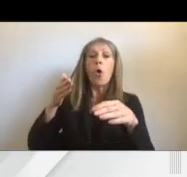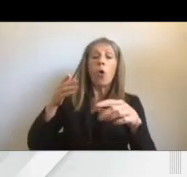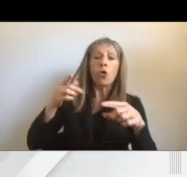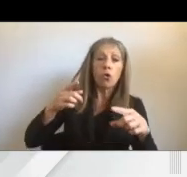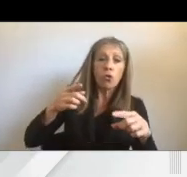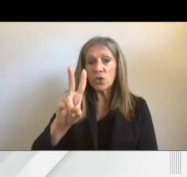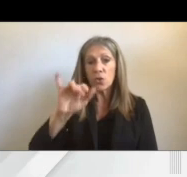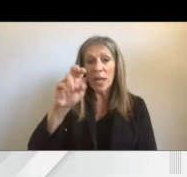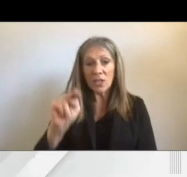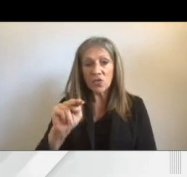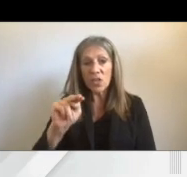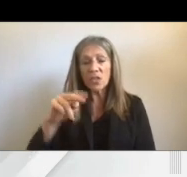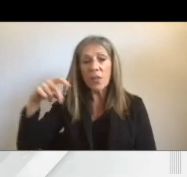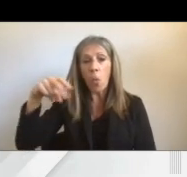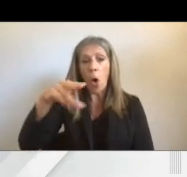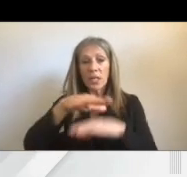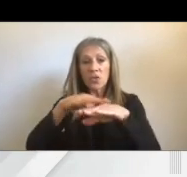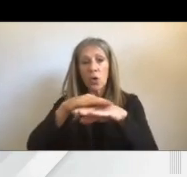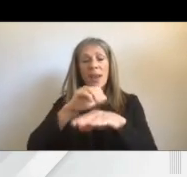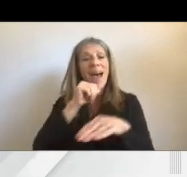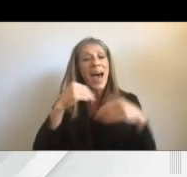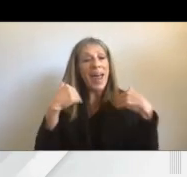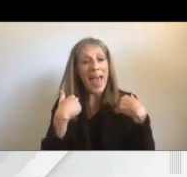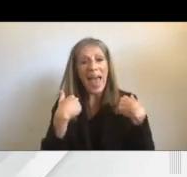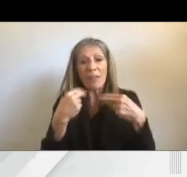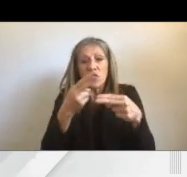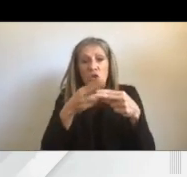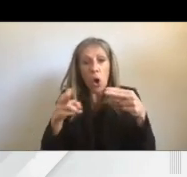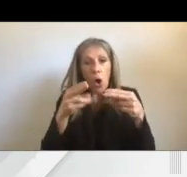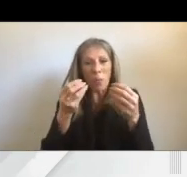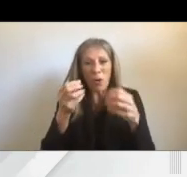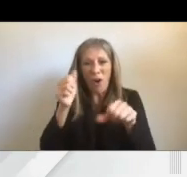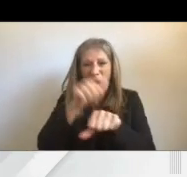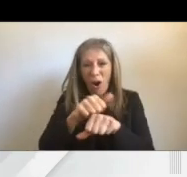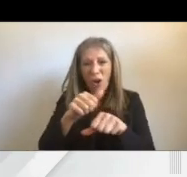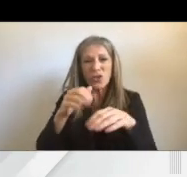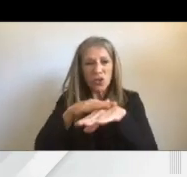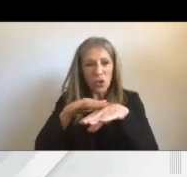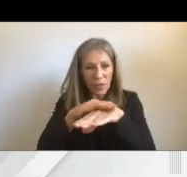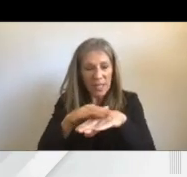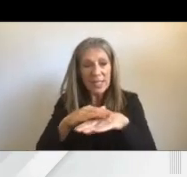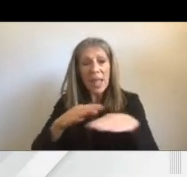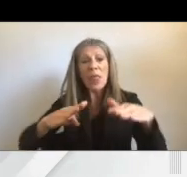have accessibility features consistent with the closed route. So remember,